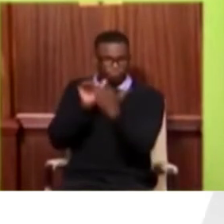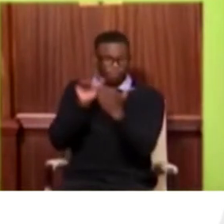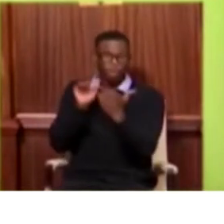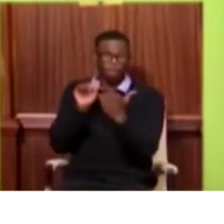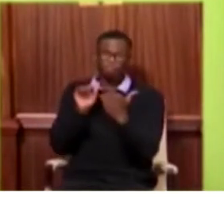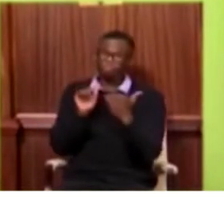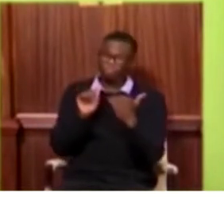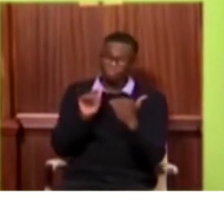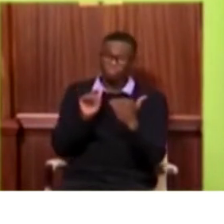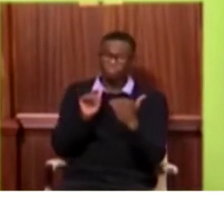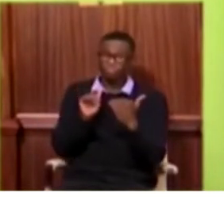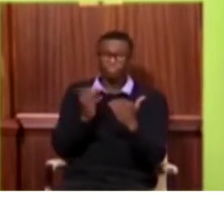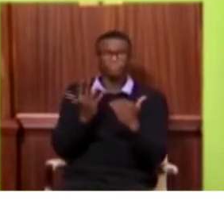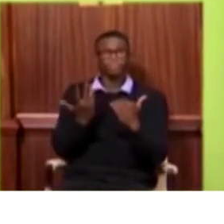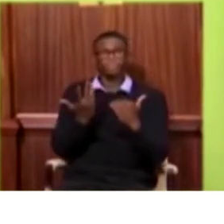situation,